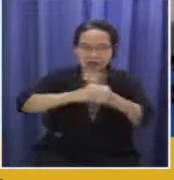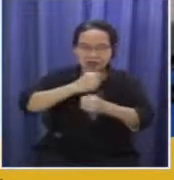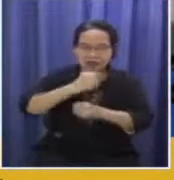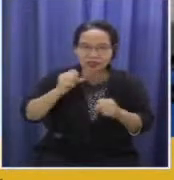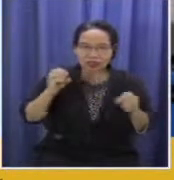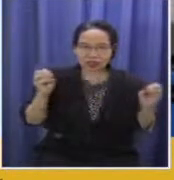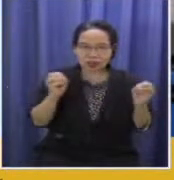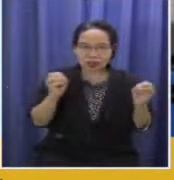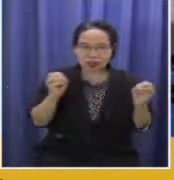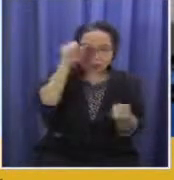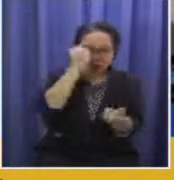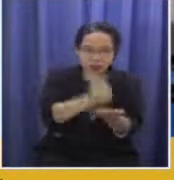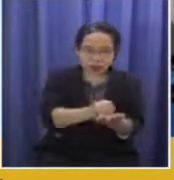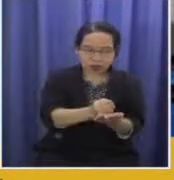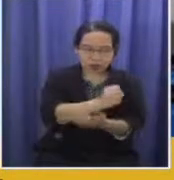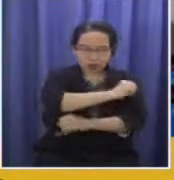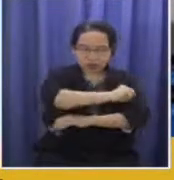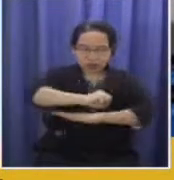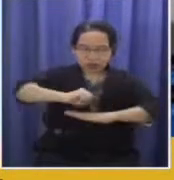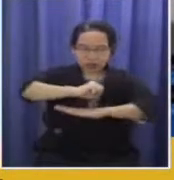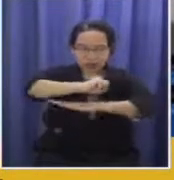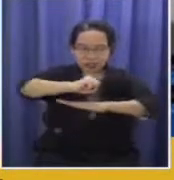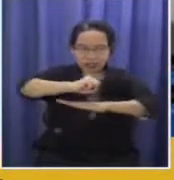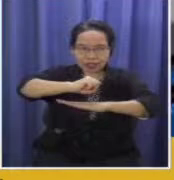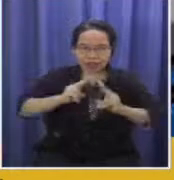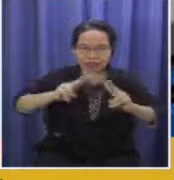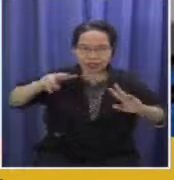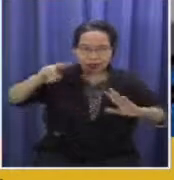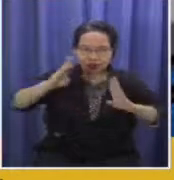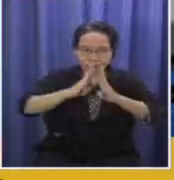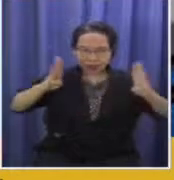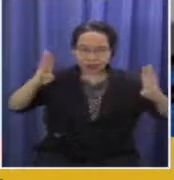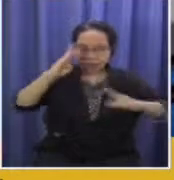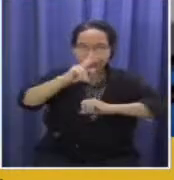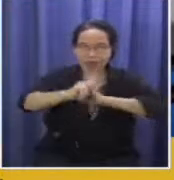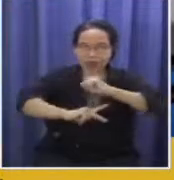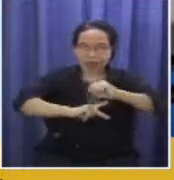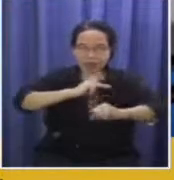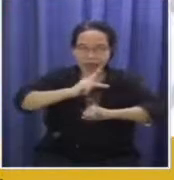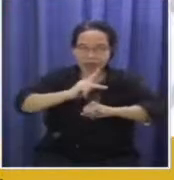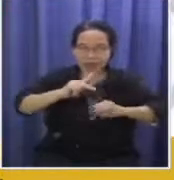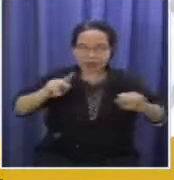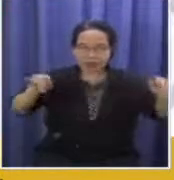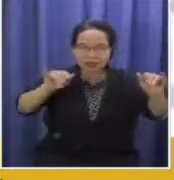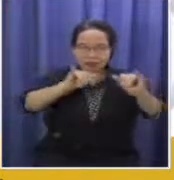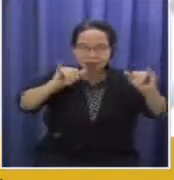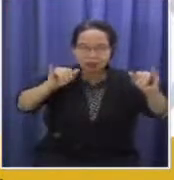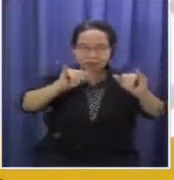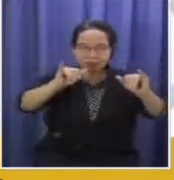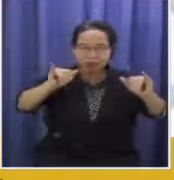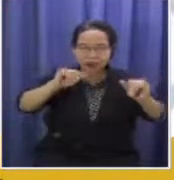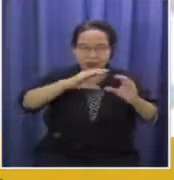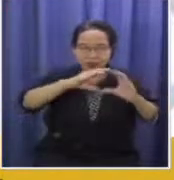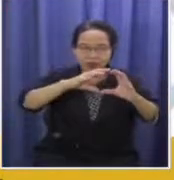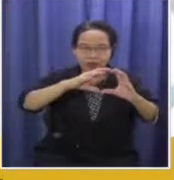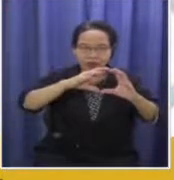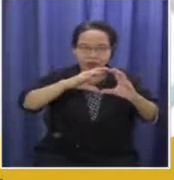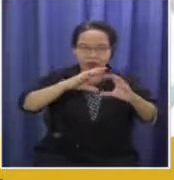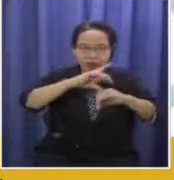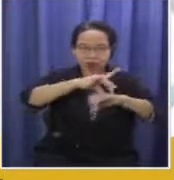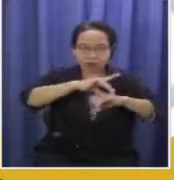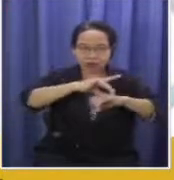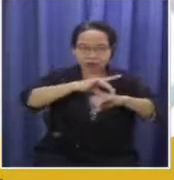no solid surface. It is a very big planet. It's like the Earth also in shape. It